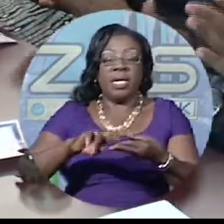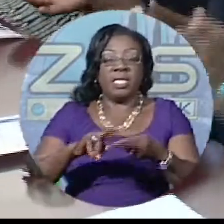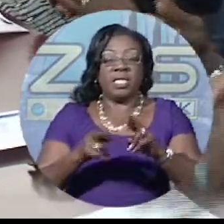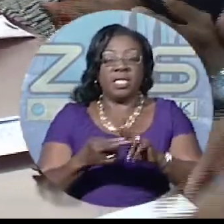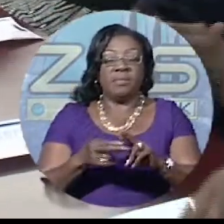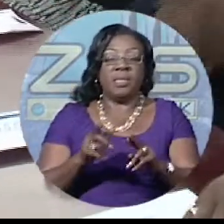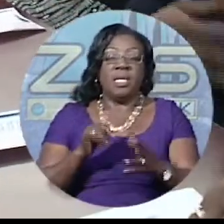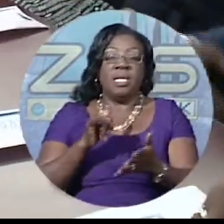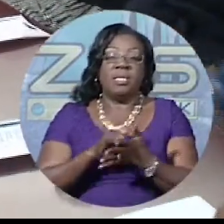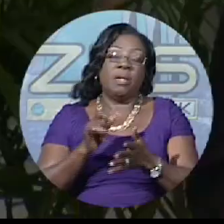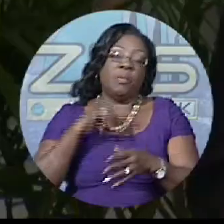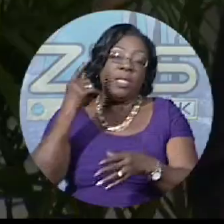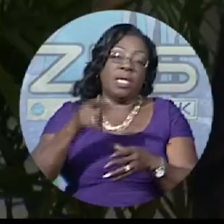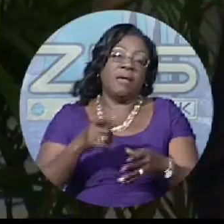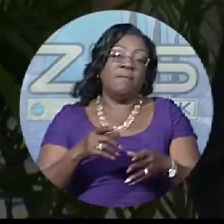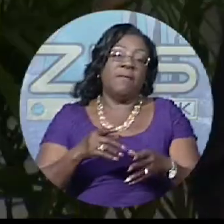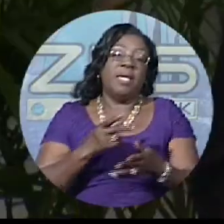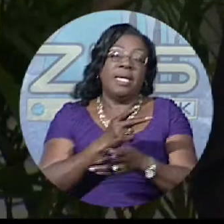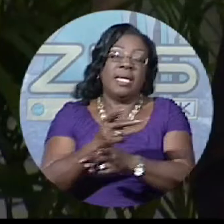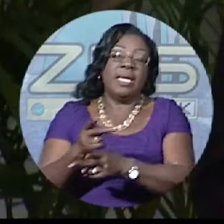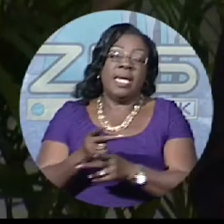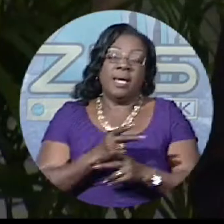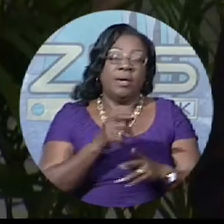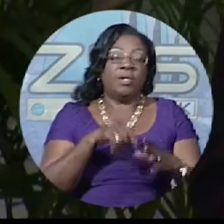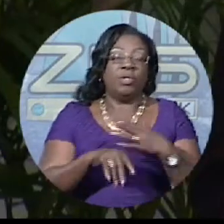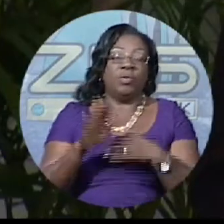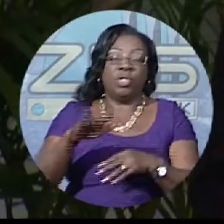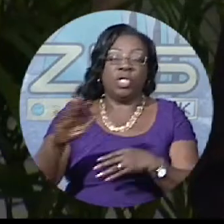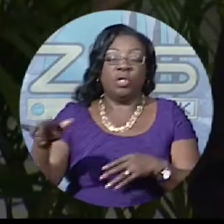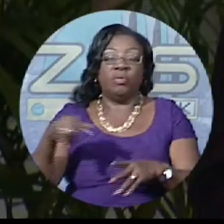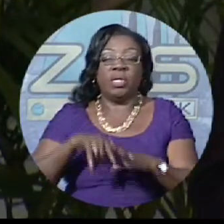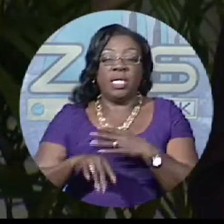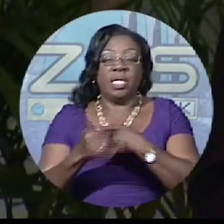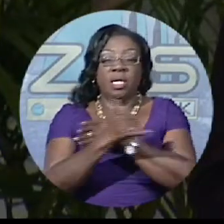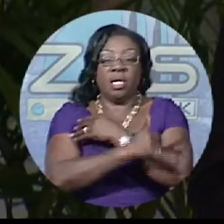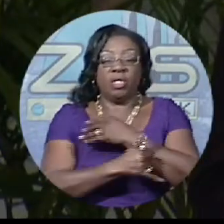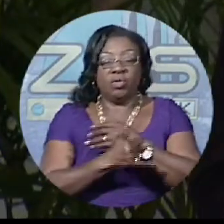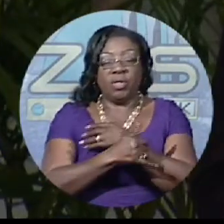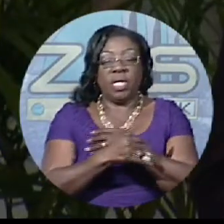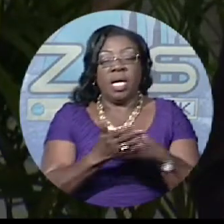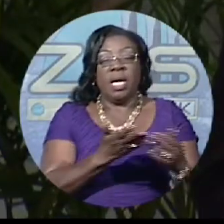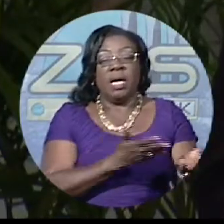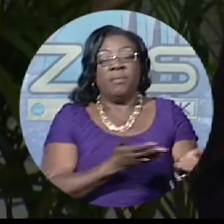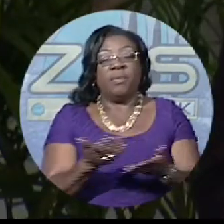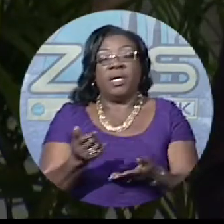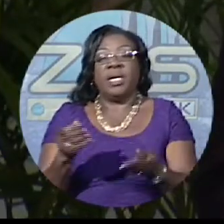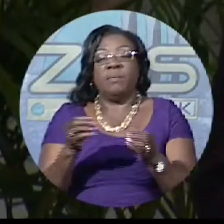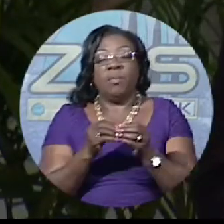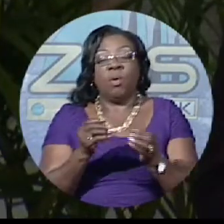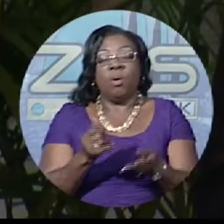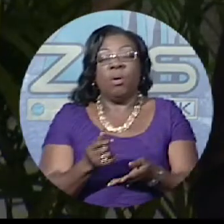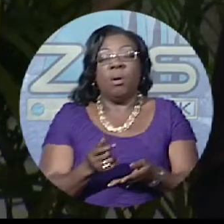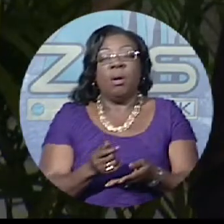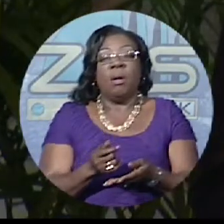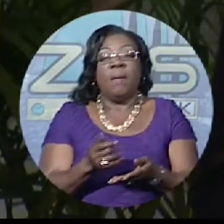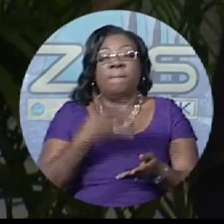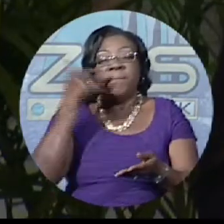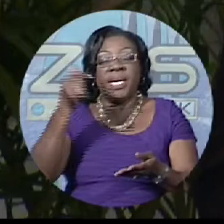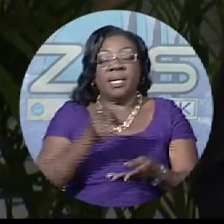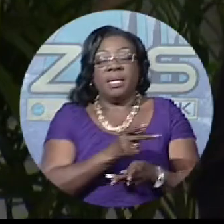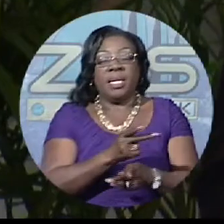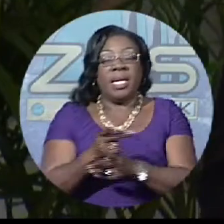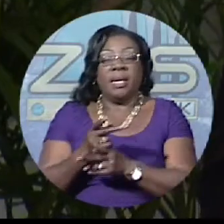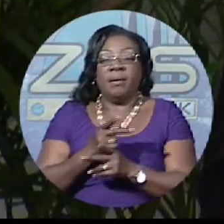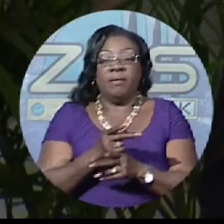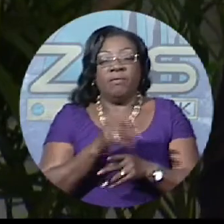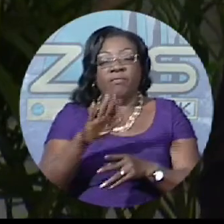in the country. Caron added that the partnership is about bringing transformation to pediatric health care so that no child is left